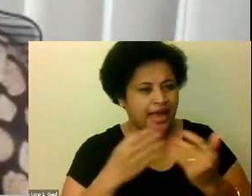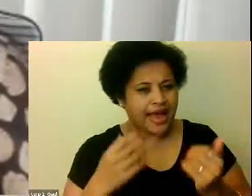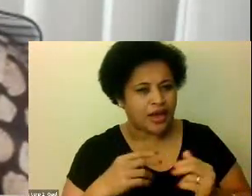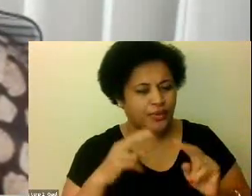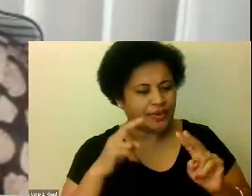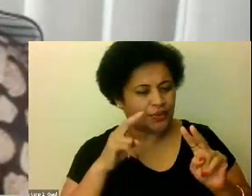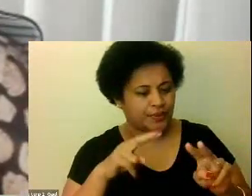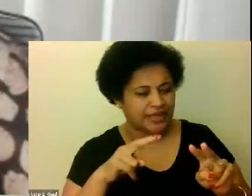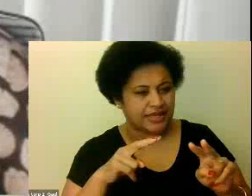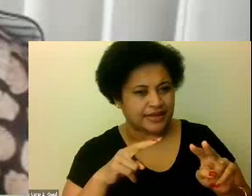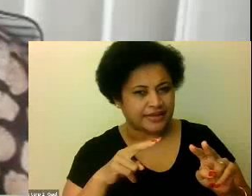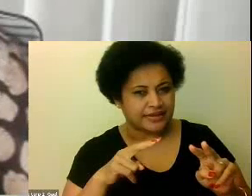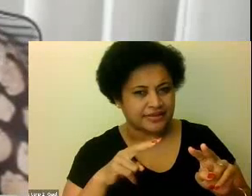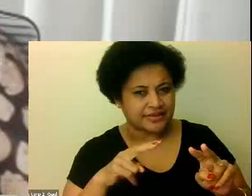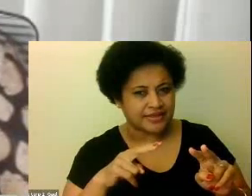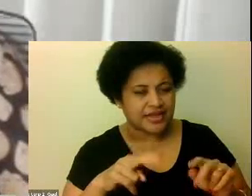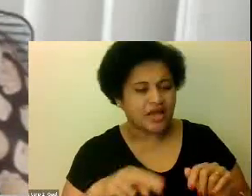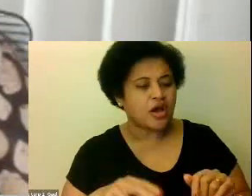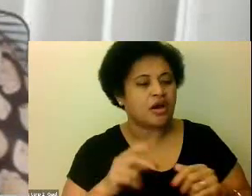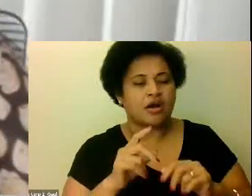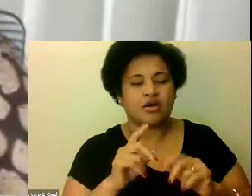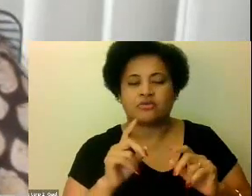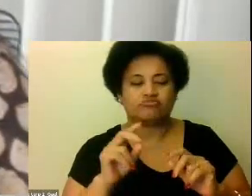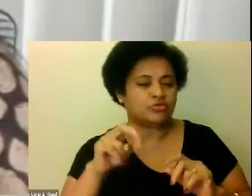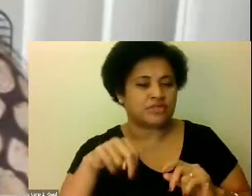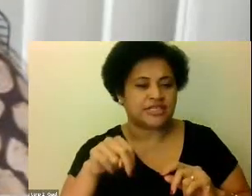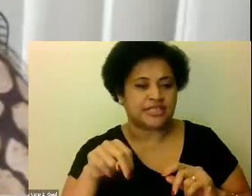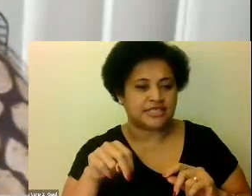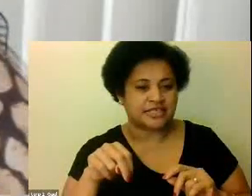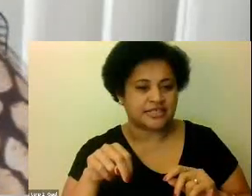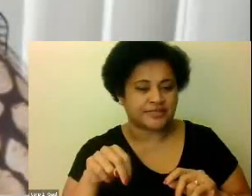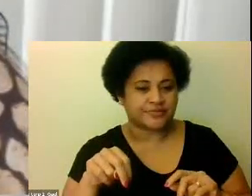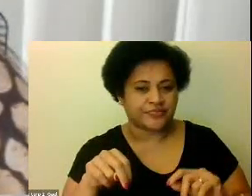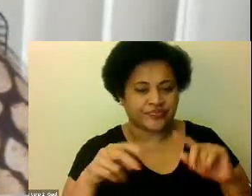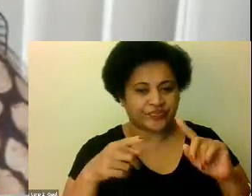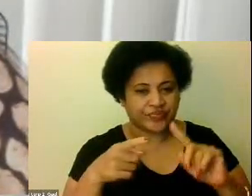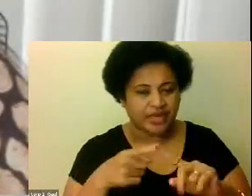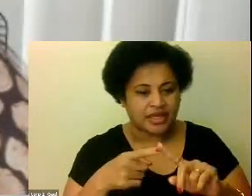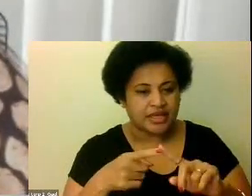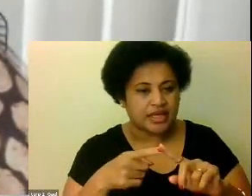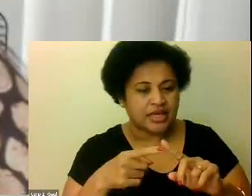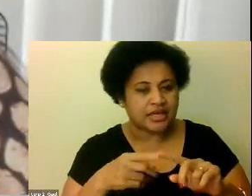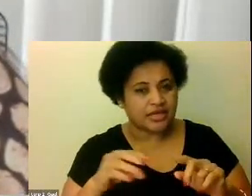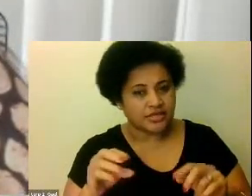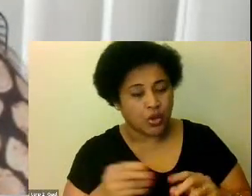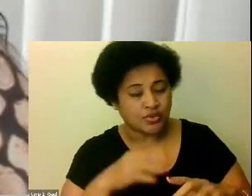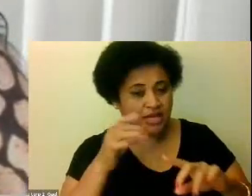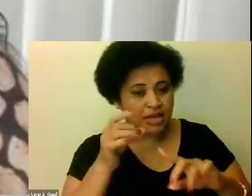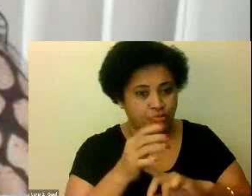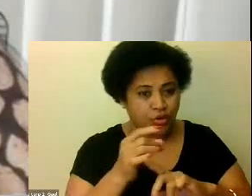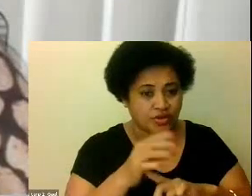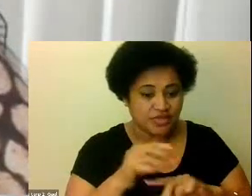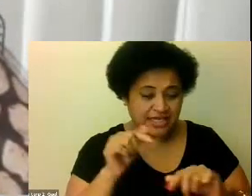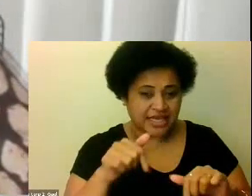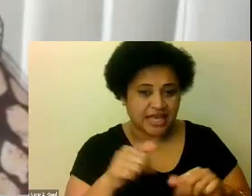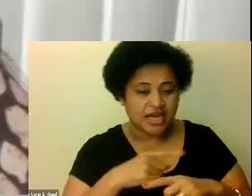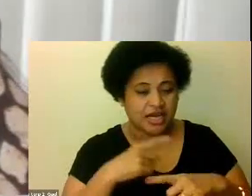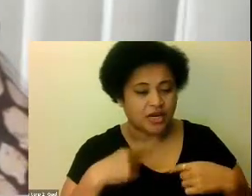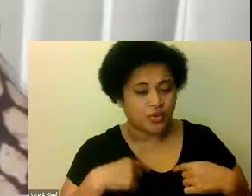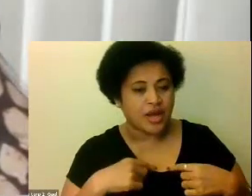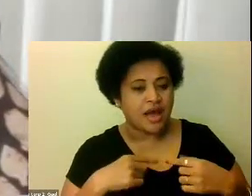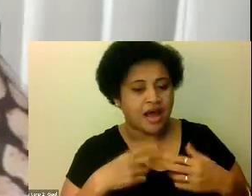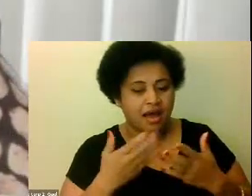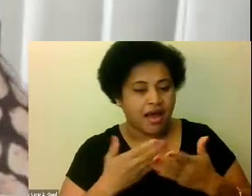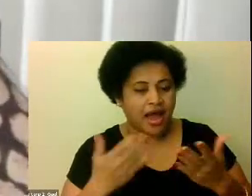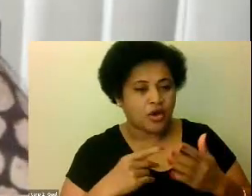of, the need and the need and I think really important to sort of look at how do we safeguard human